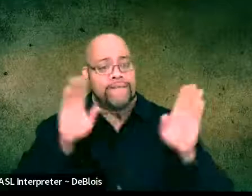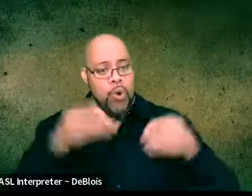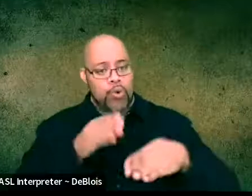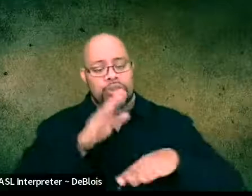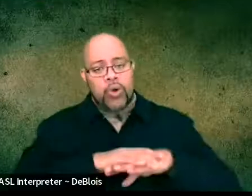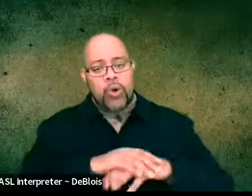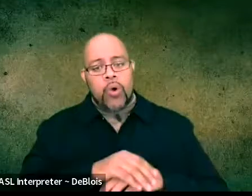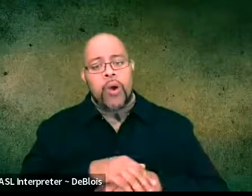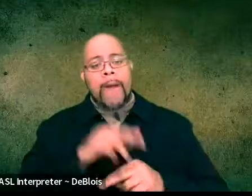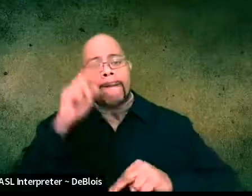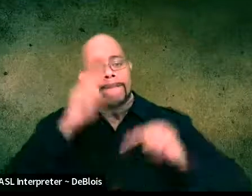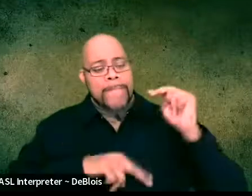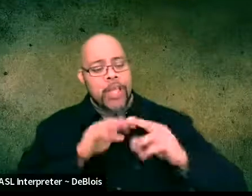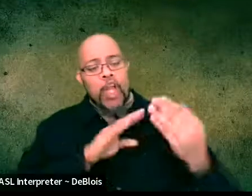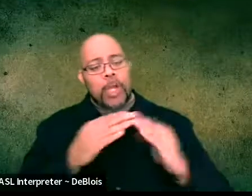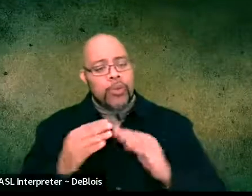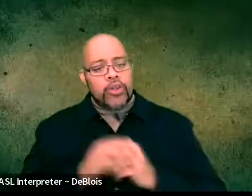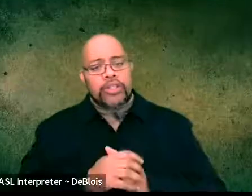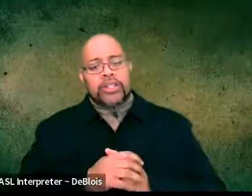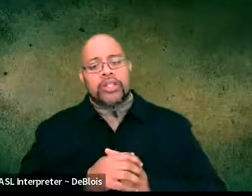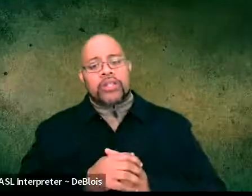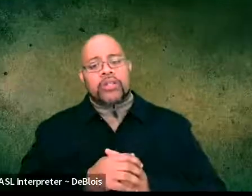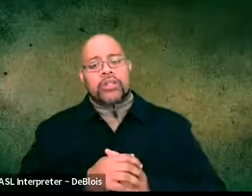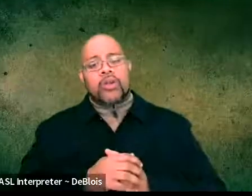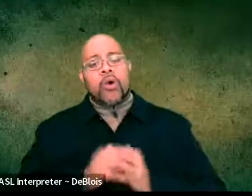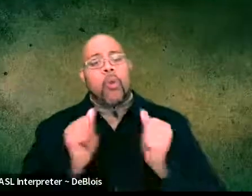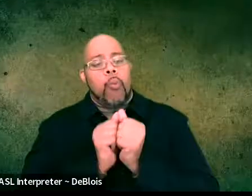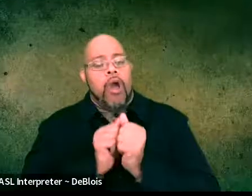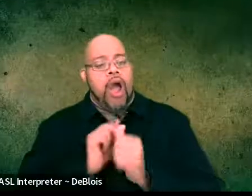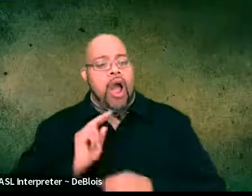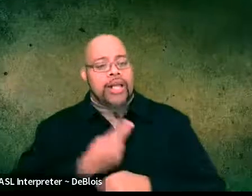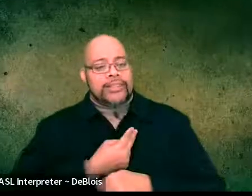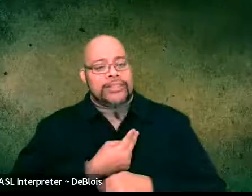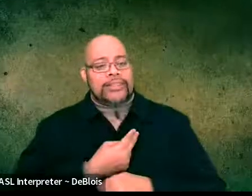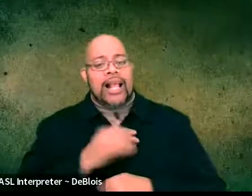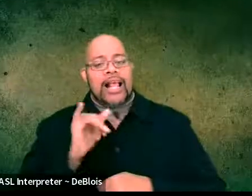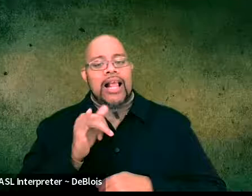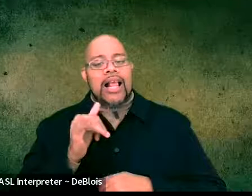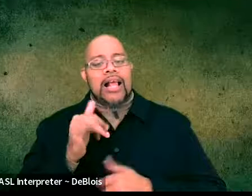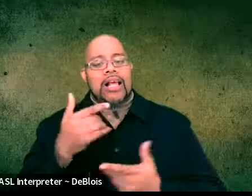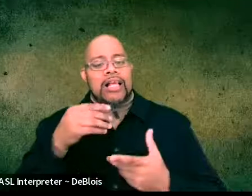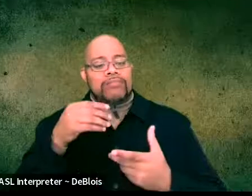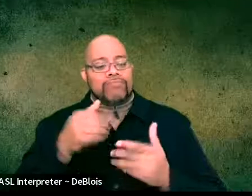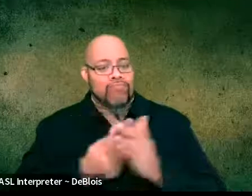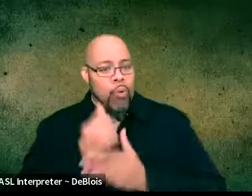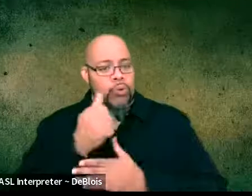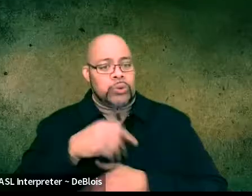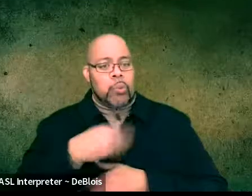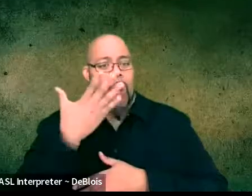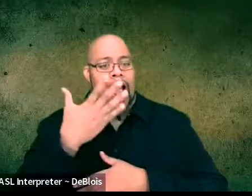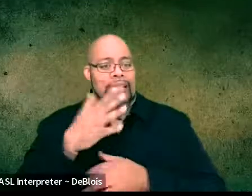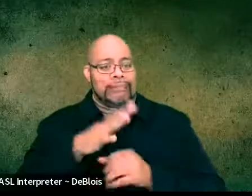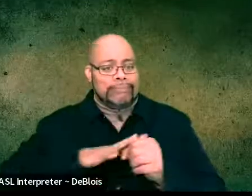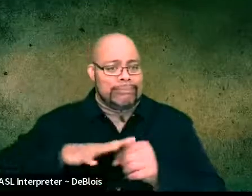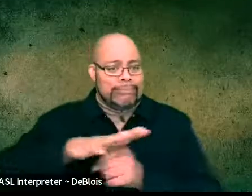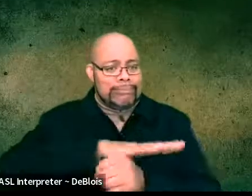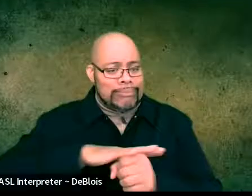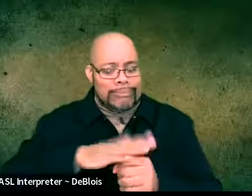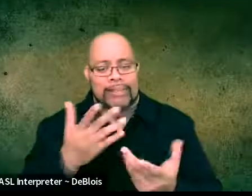on building the community with us, we're in predominantly white led